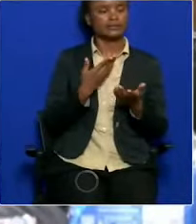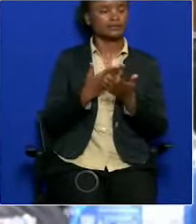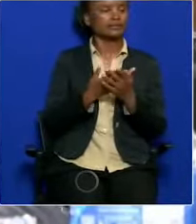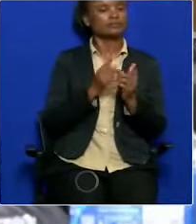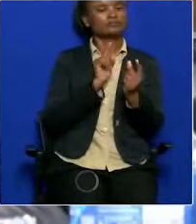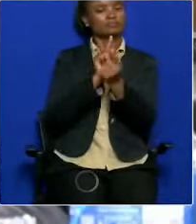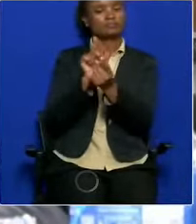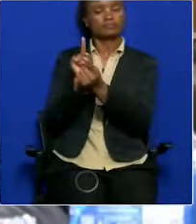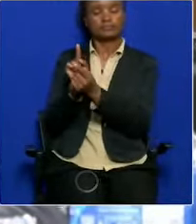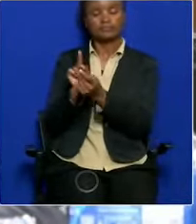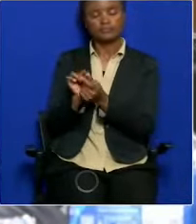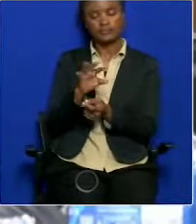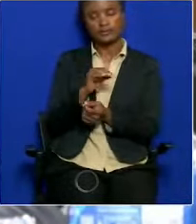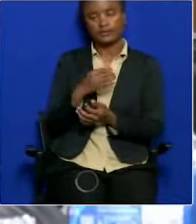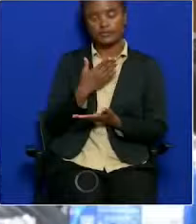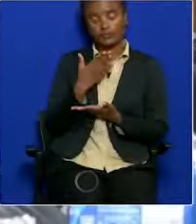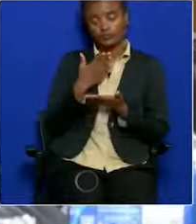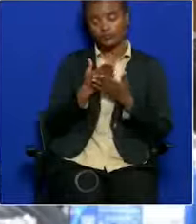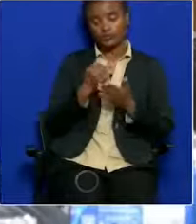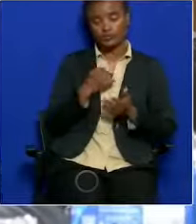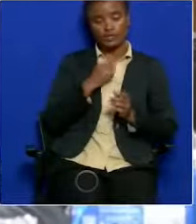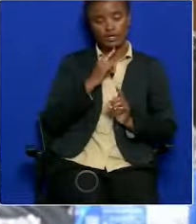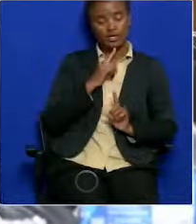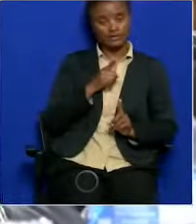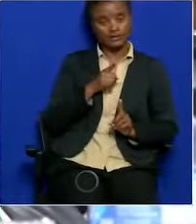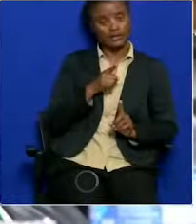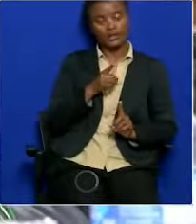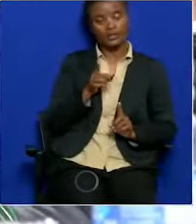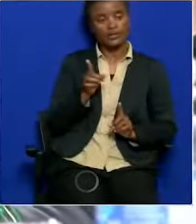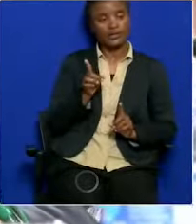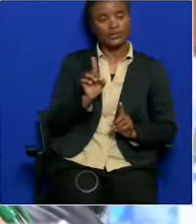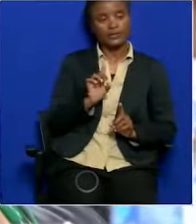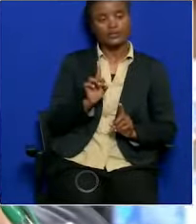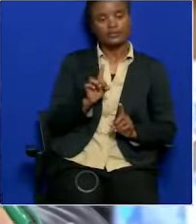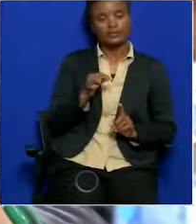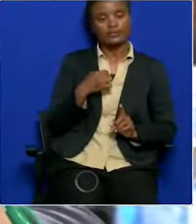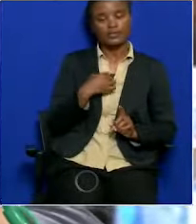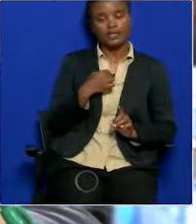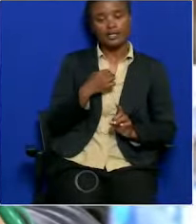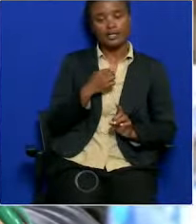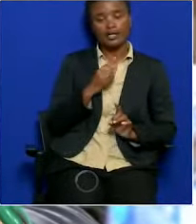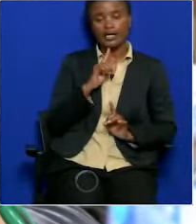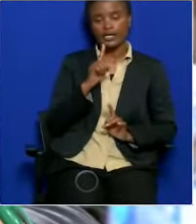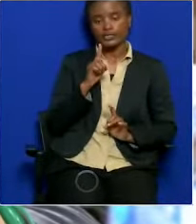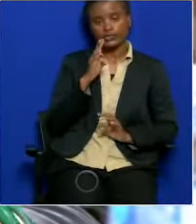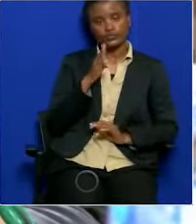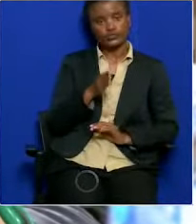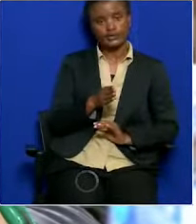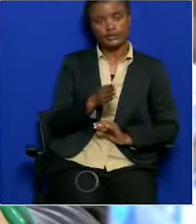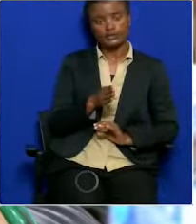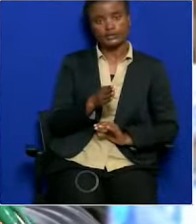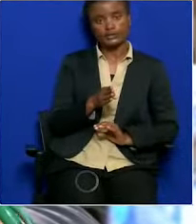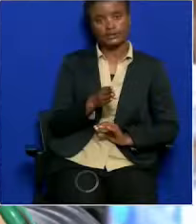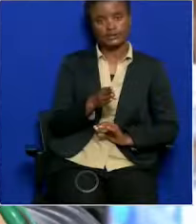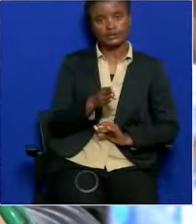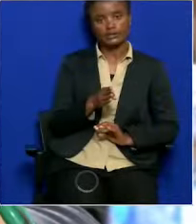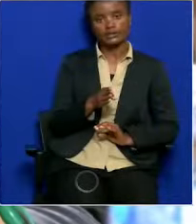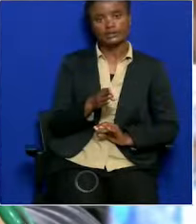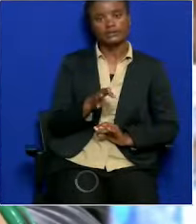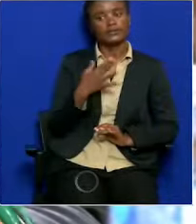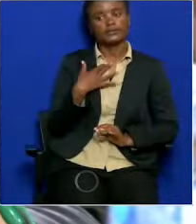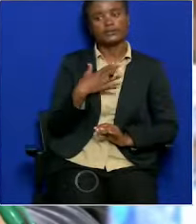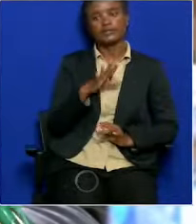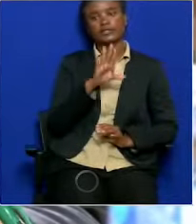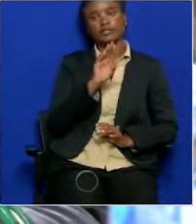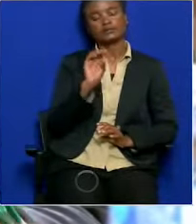answer to my question. My answer is much more straightforward than asking everybody. You are